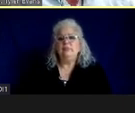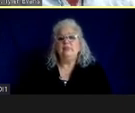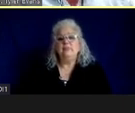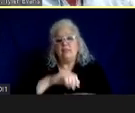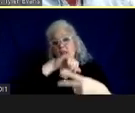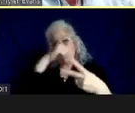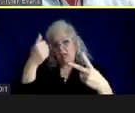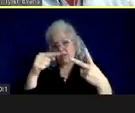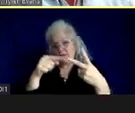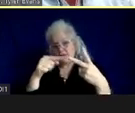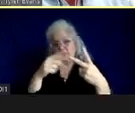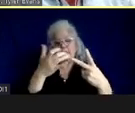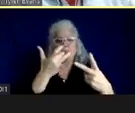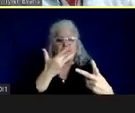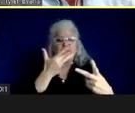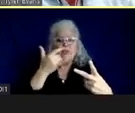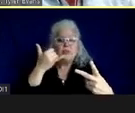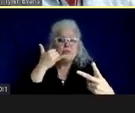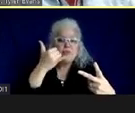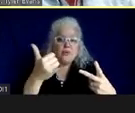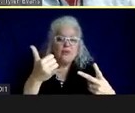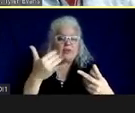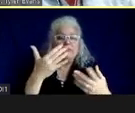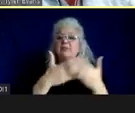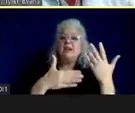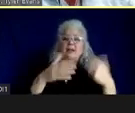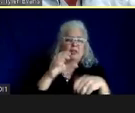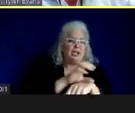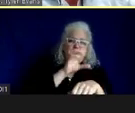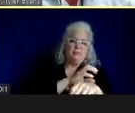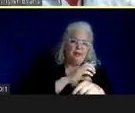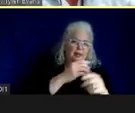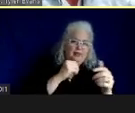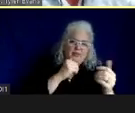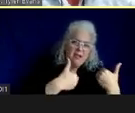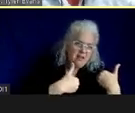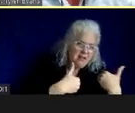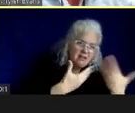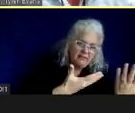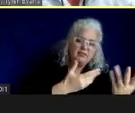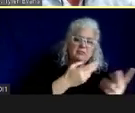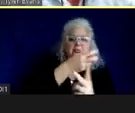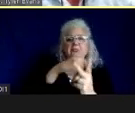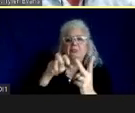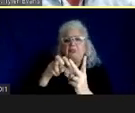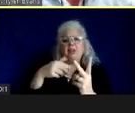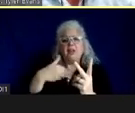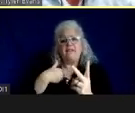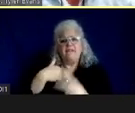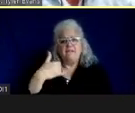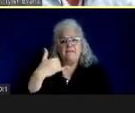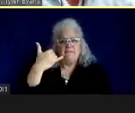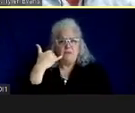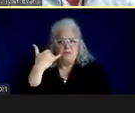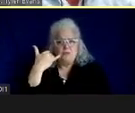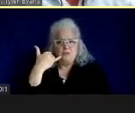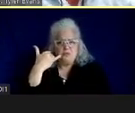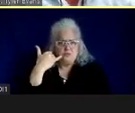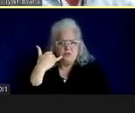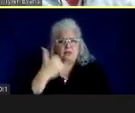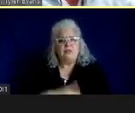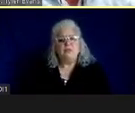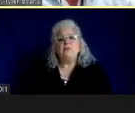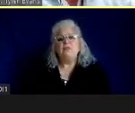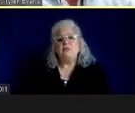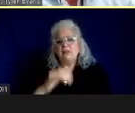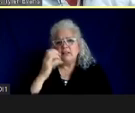access to internet could be is not universal, or uniform. So we want to provide as many opportunities as